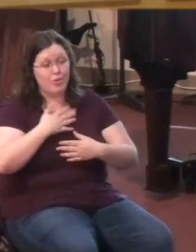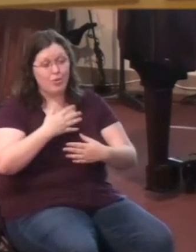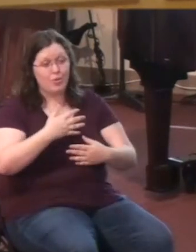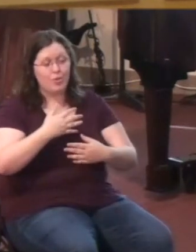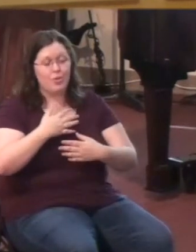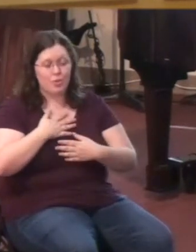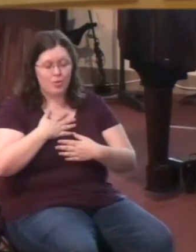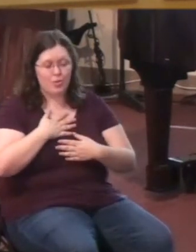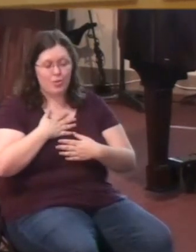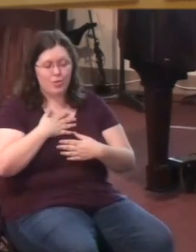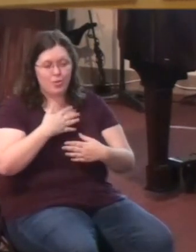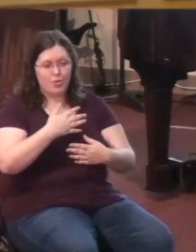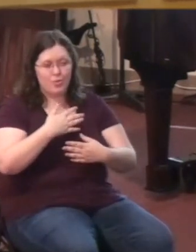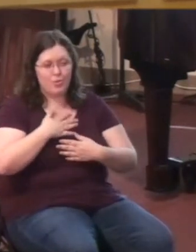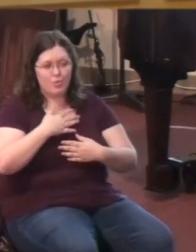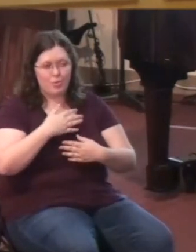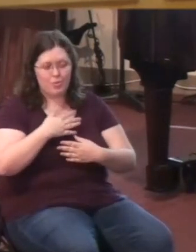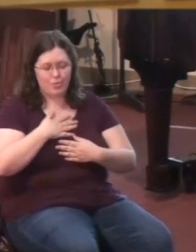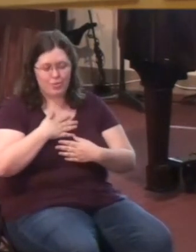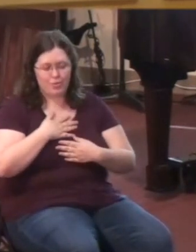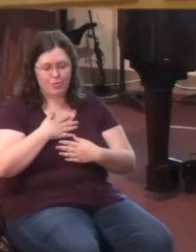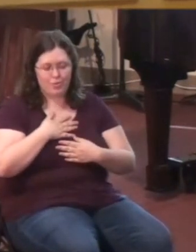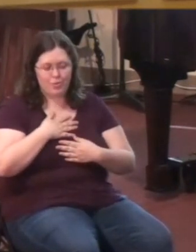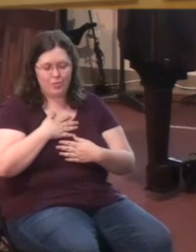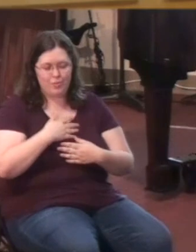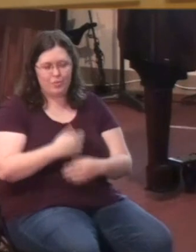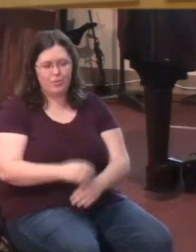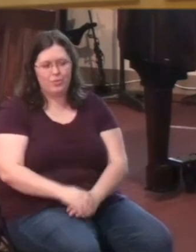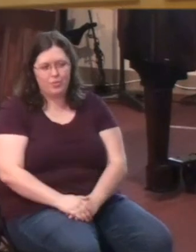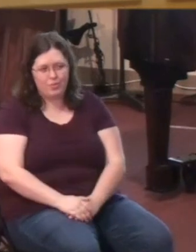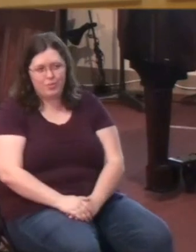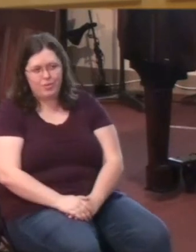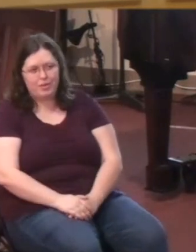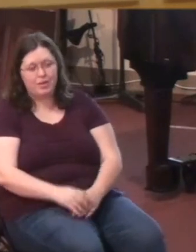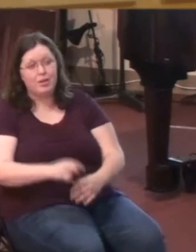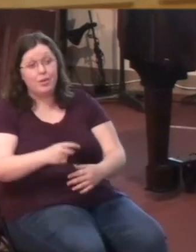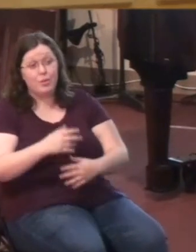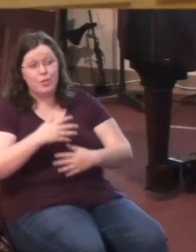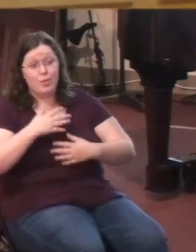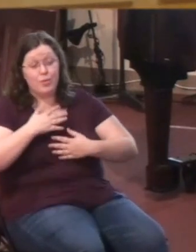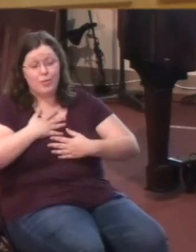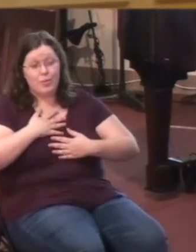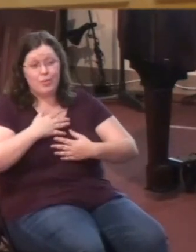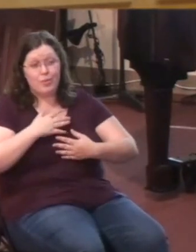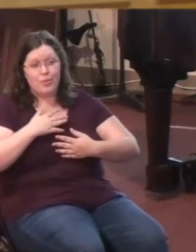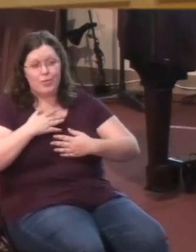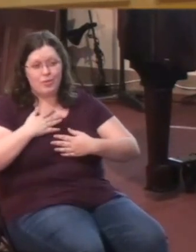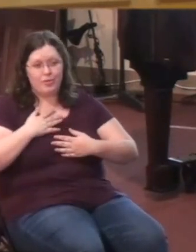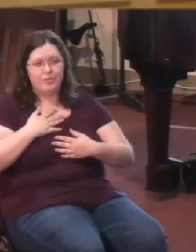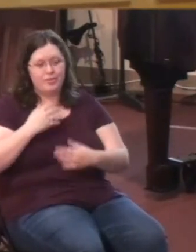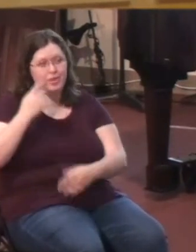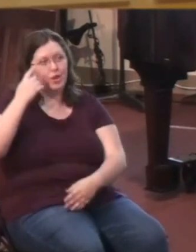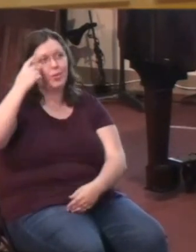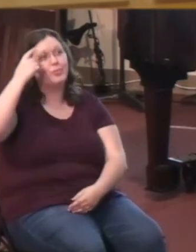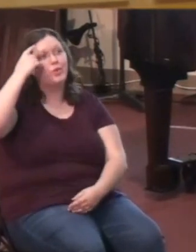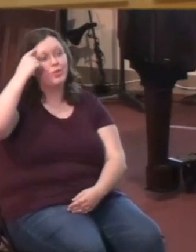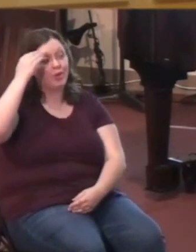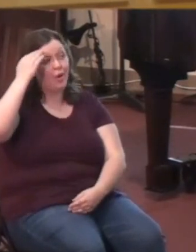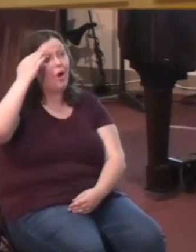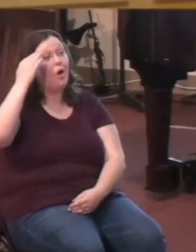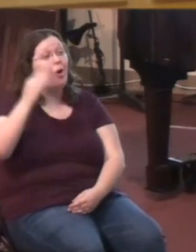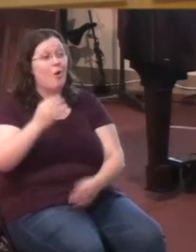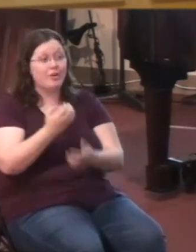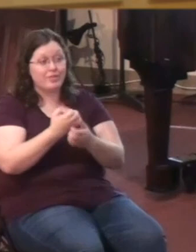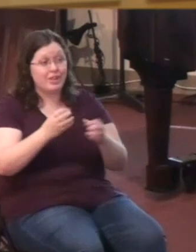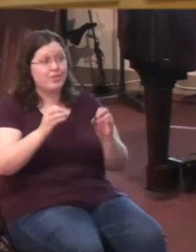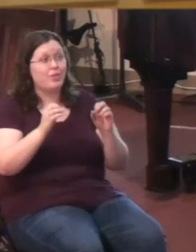take a breath and breathe it out. That deep breath will take a signal to your brain that says, ah, everything's okay.